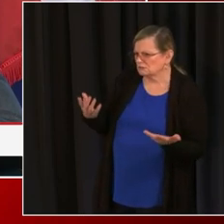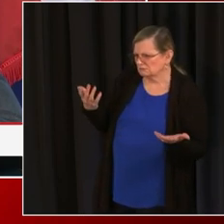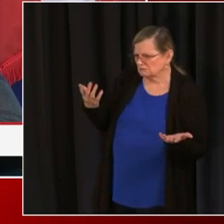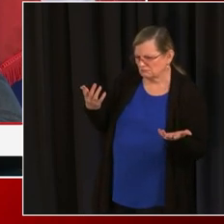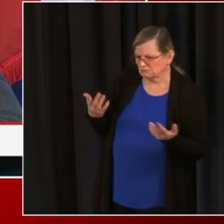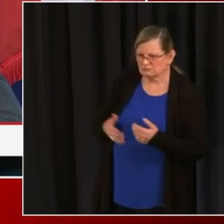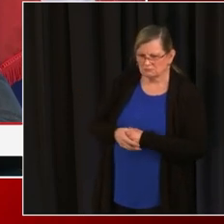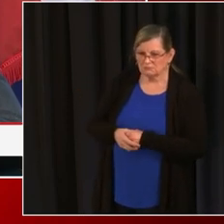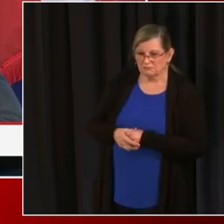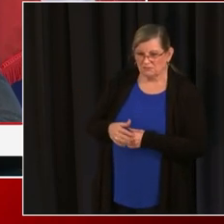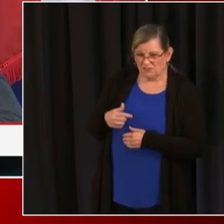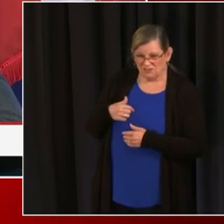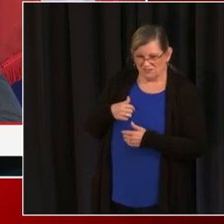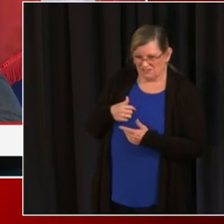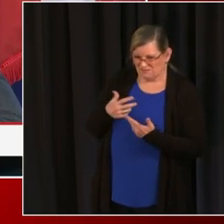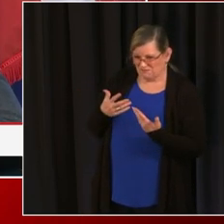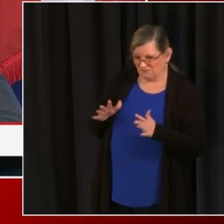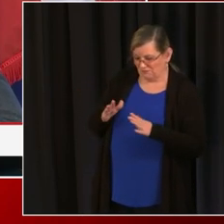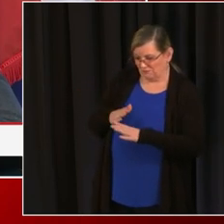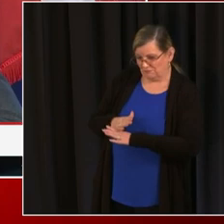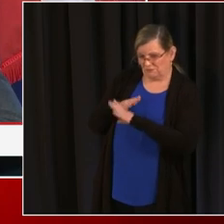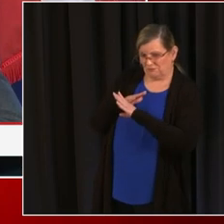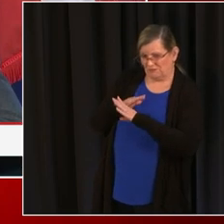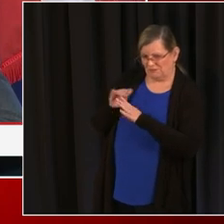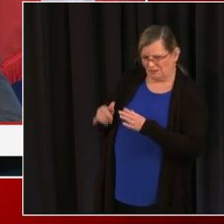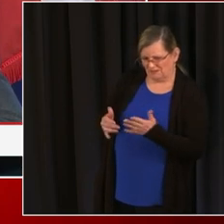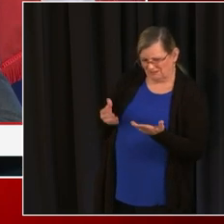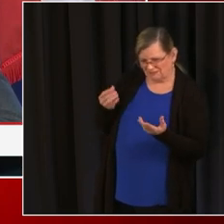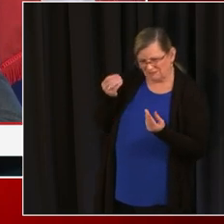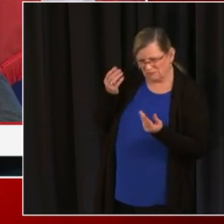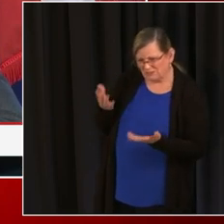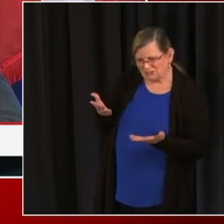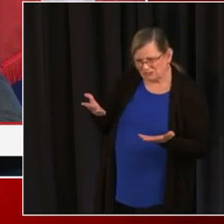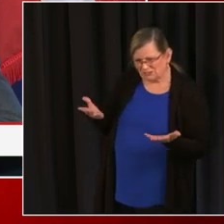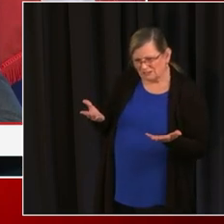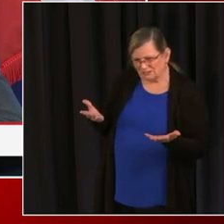prevent or help those situations as best we can.